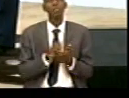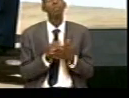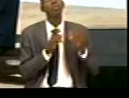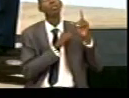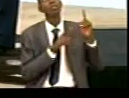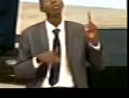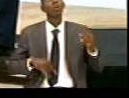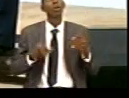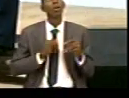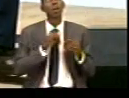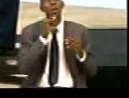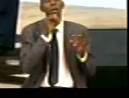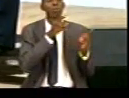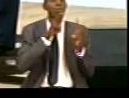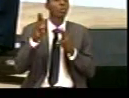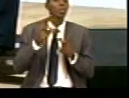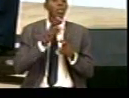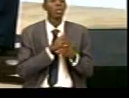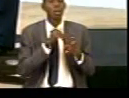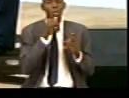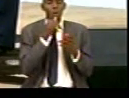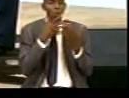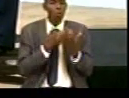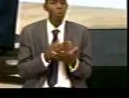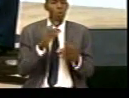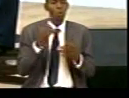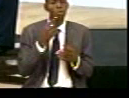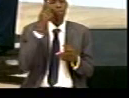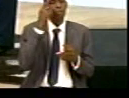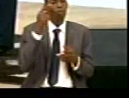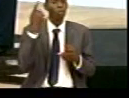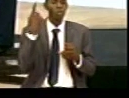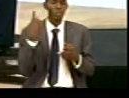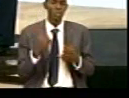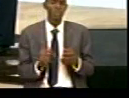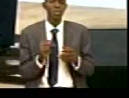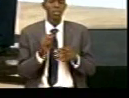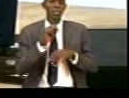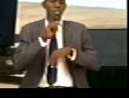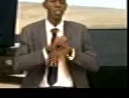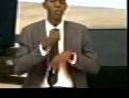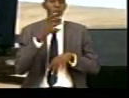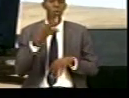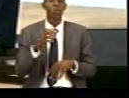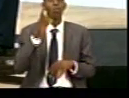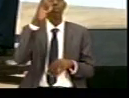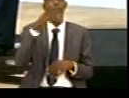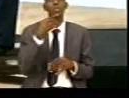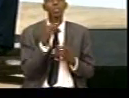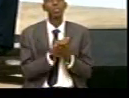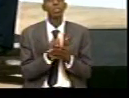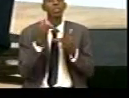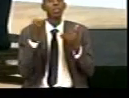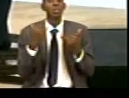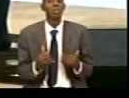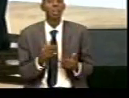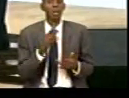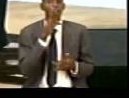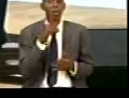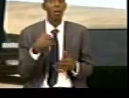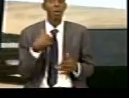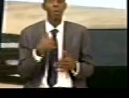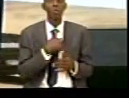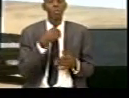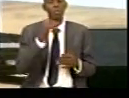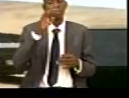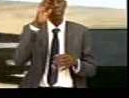I'm waiting only for the timetable of God. He says, now are we the sons of God, and it does